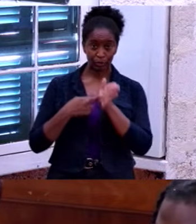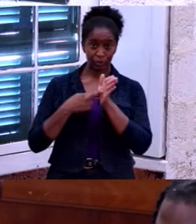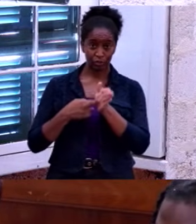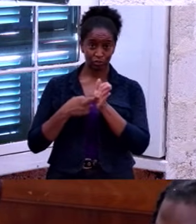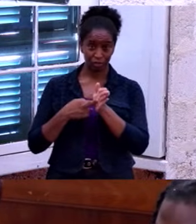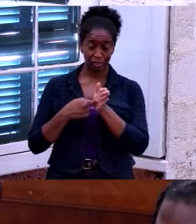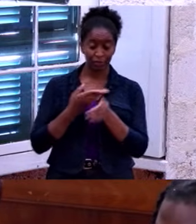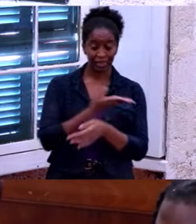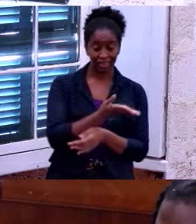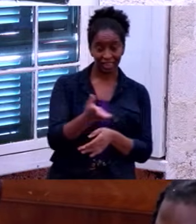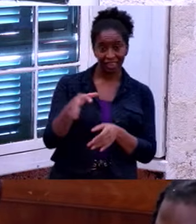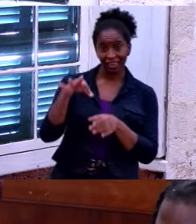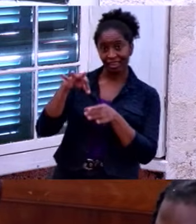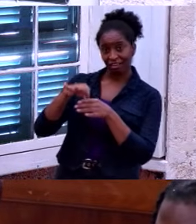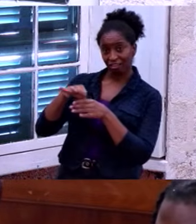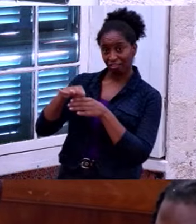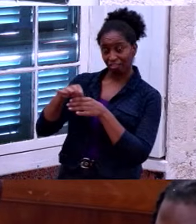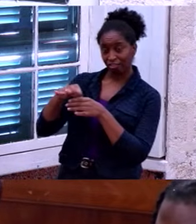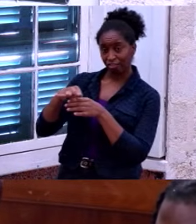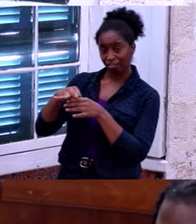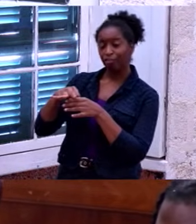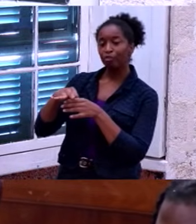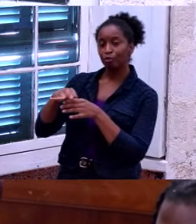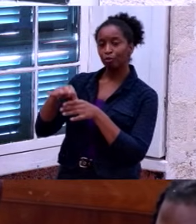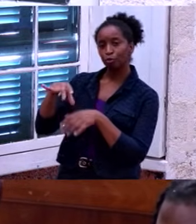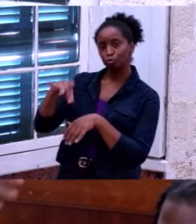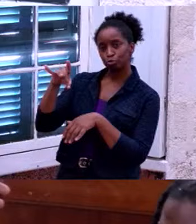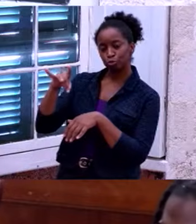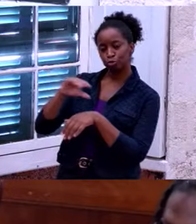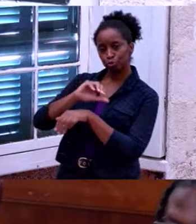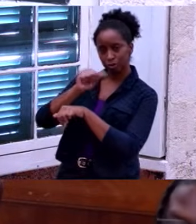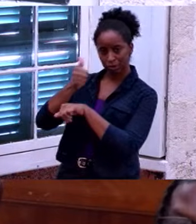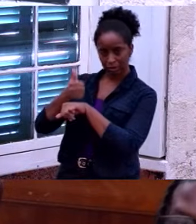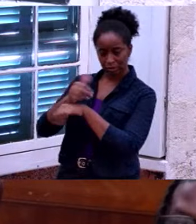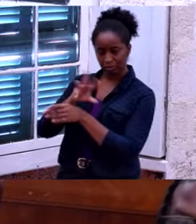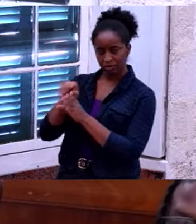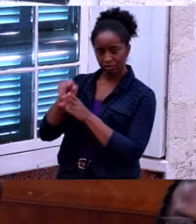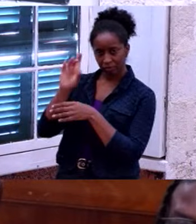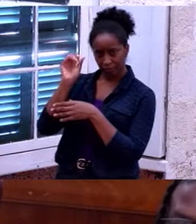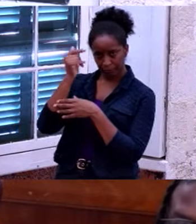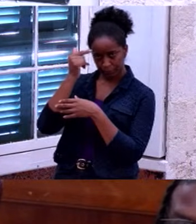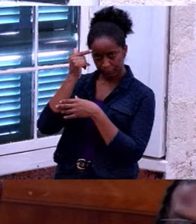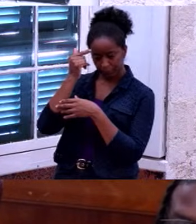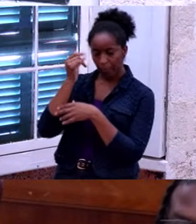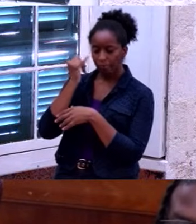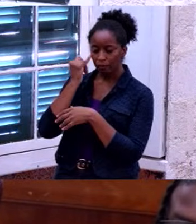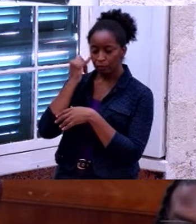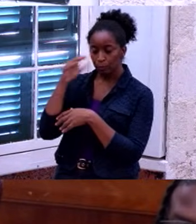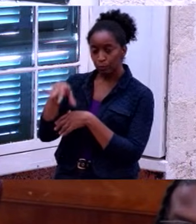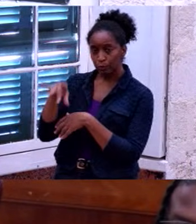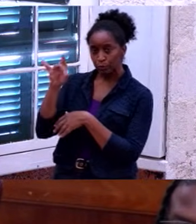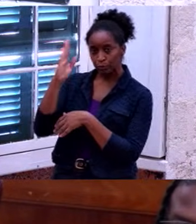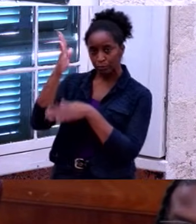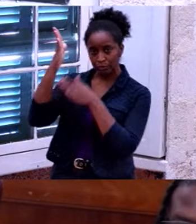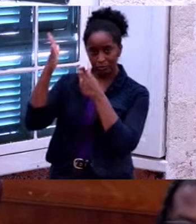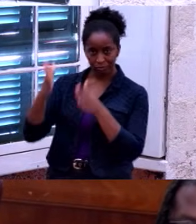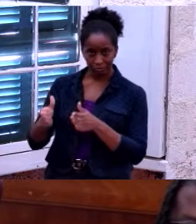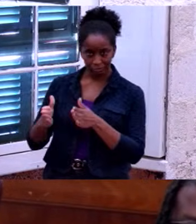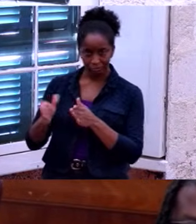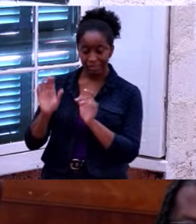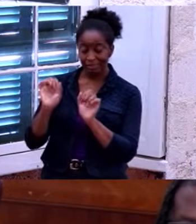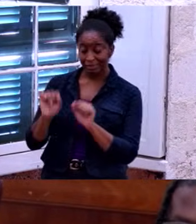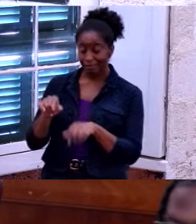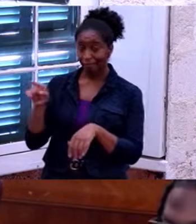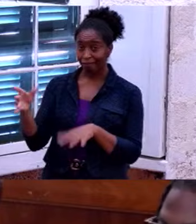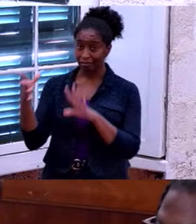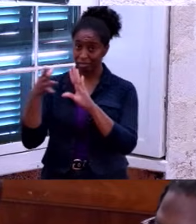any single debate for the ensuing 5 years or how long ever the parliamentary term lasts. And that is unfair to